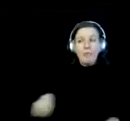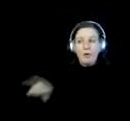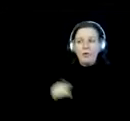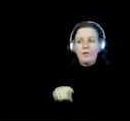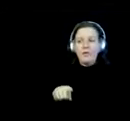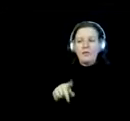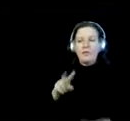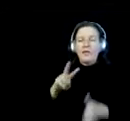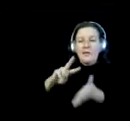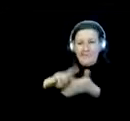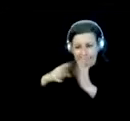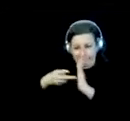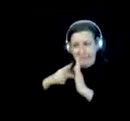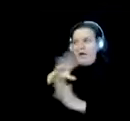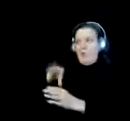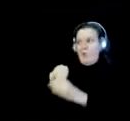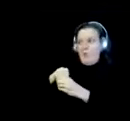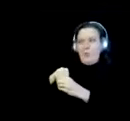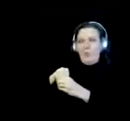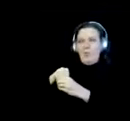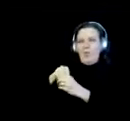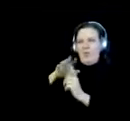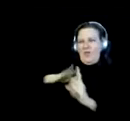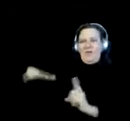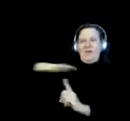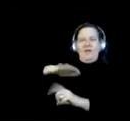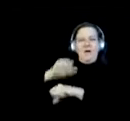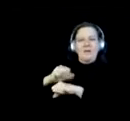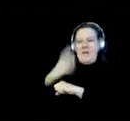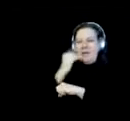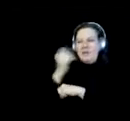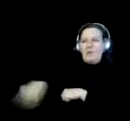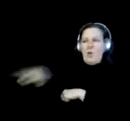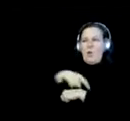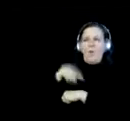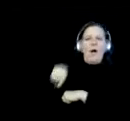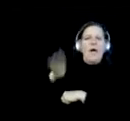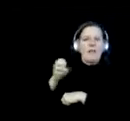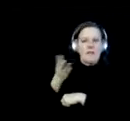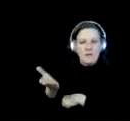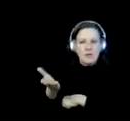the context of the work, or like why they needed to be there, I guess. And